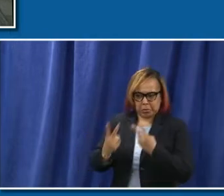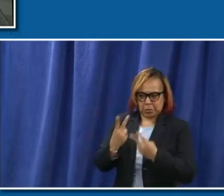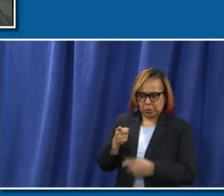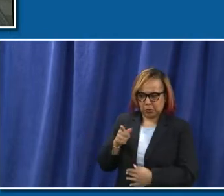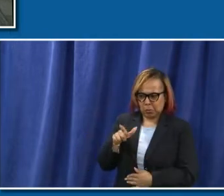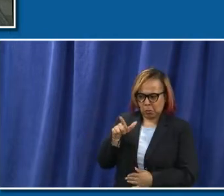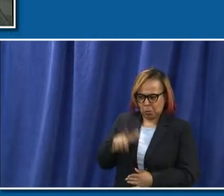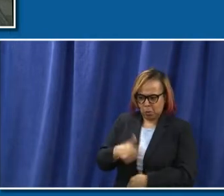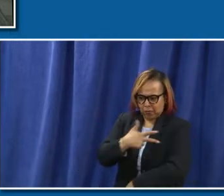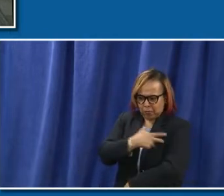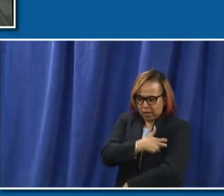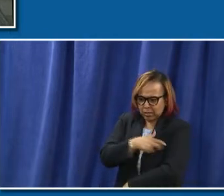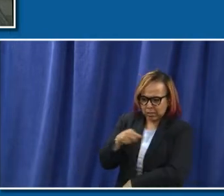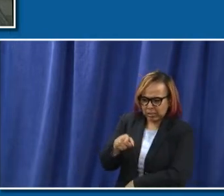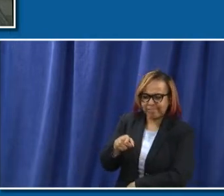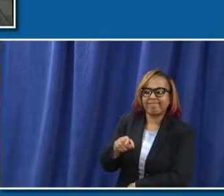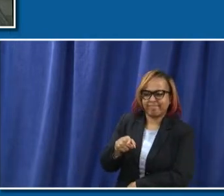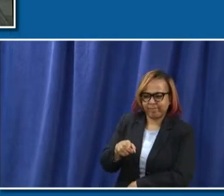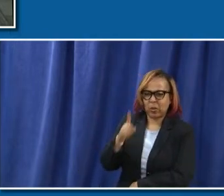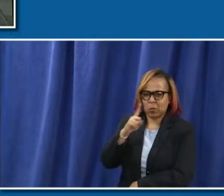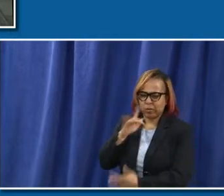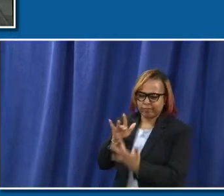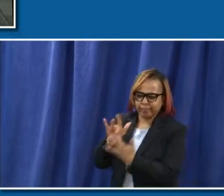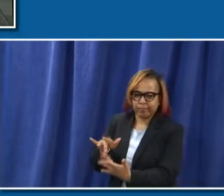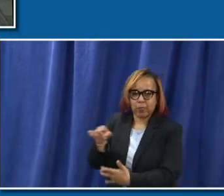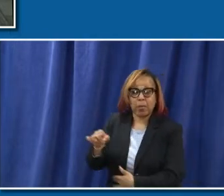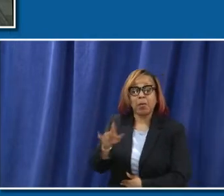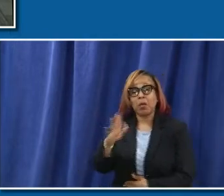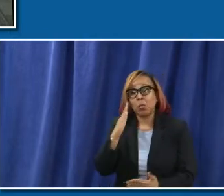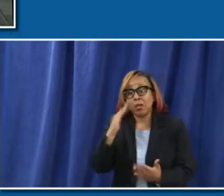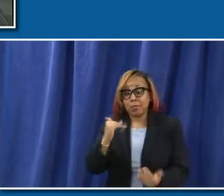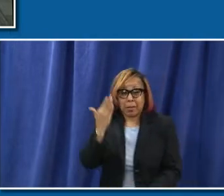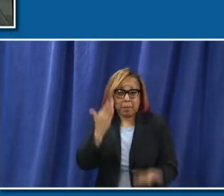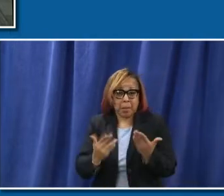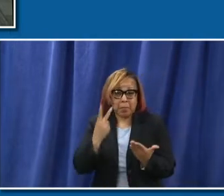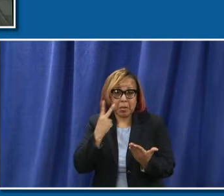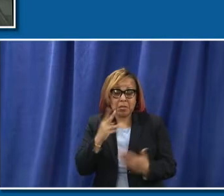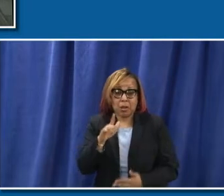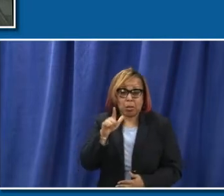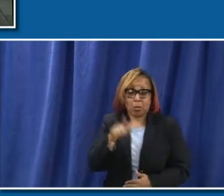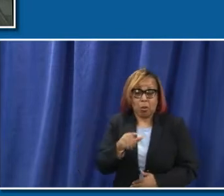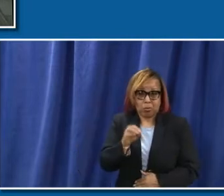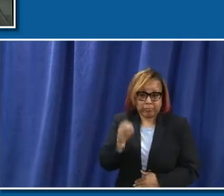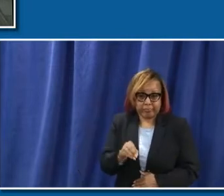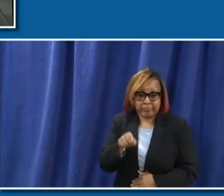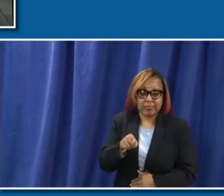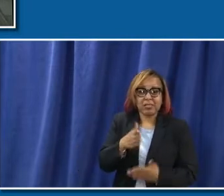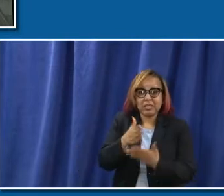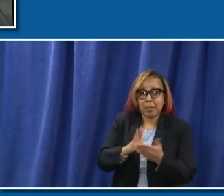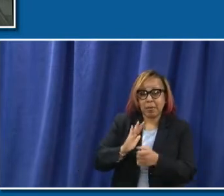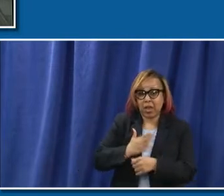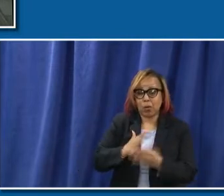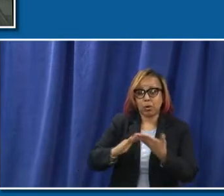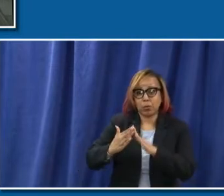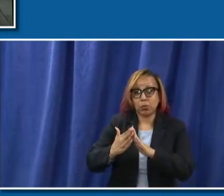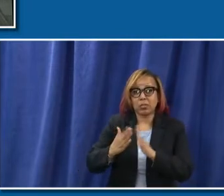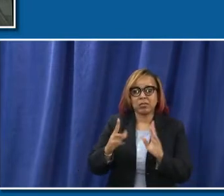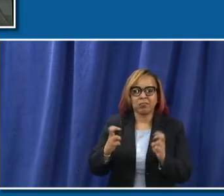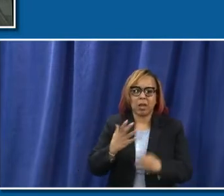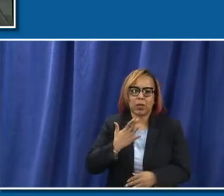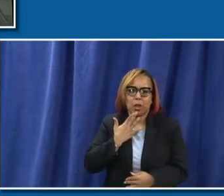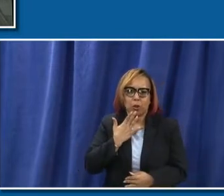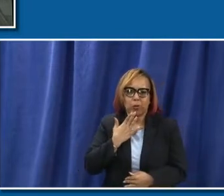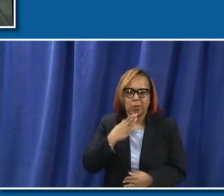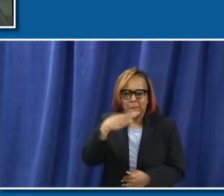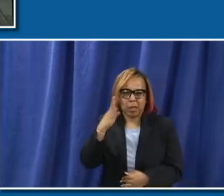lower vaccine uptake in. We expect that we may see lower vaccine uptake in some of our communities of color, even